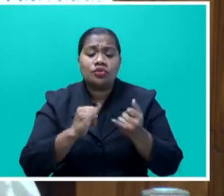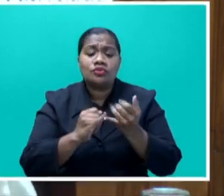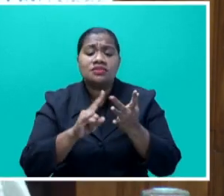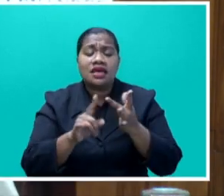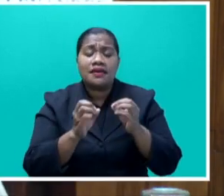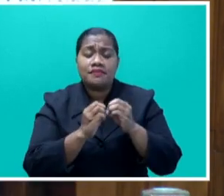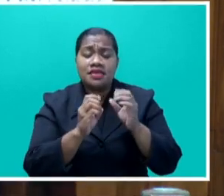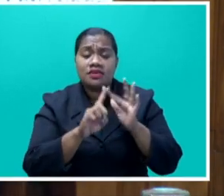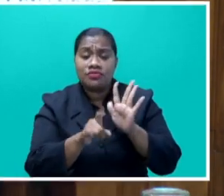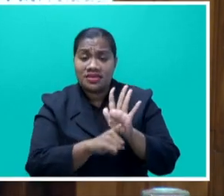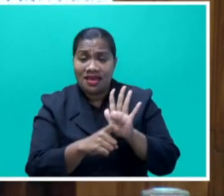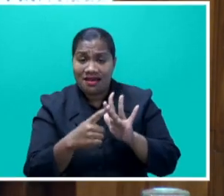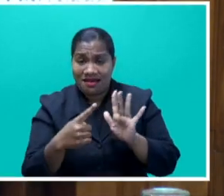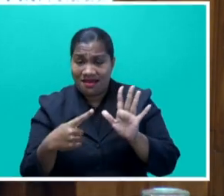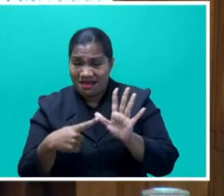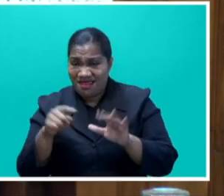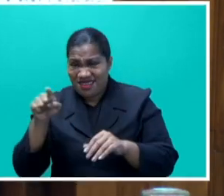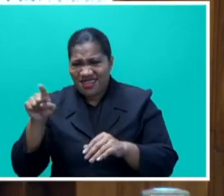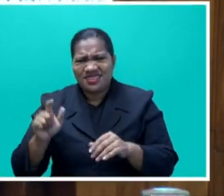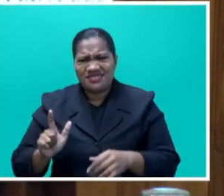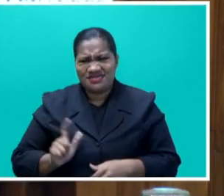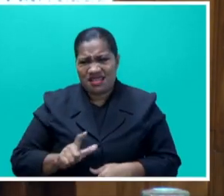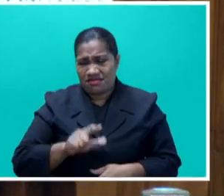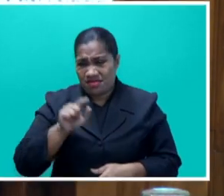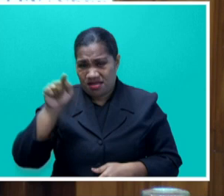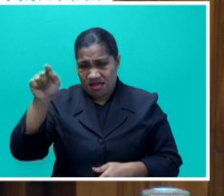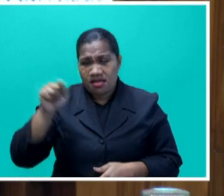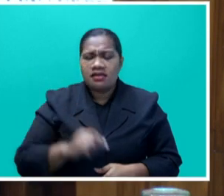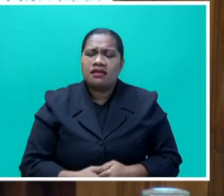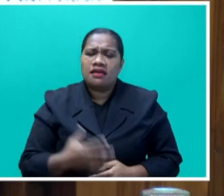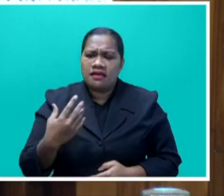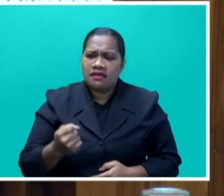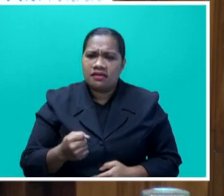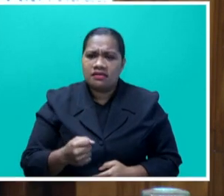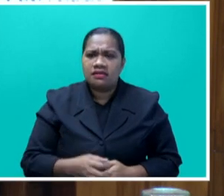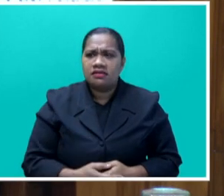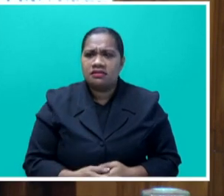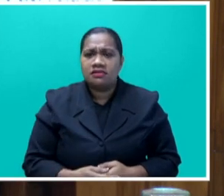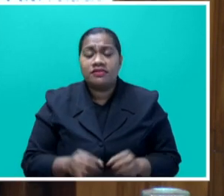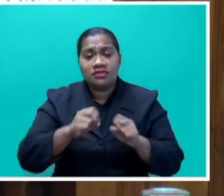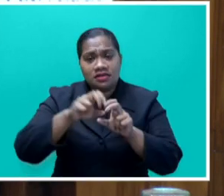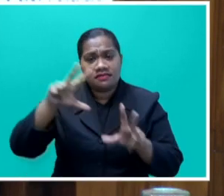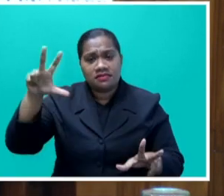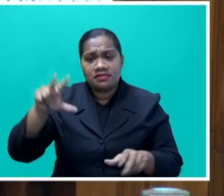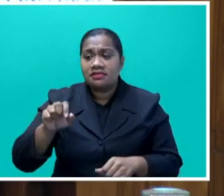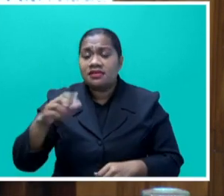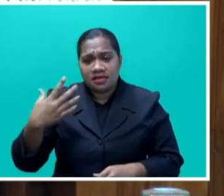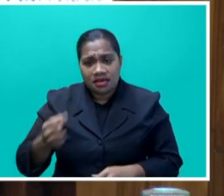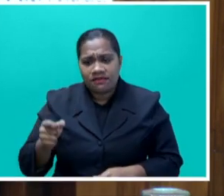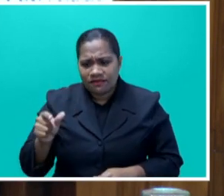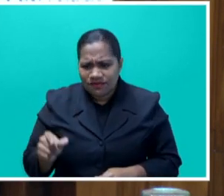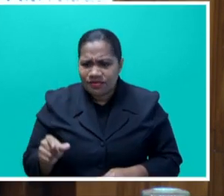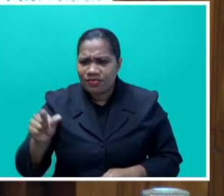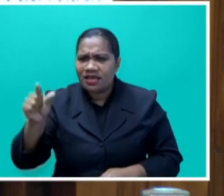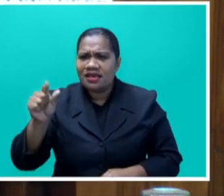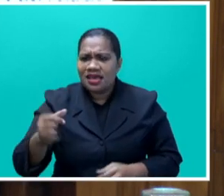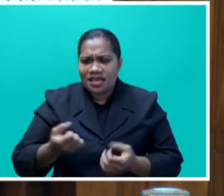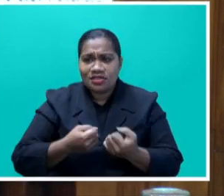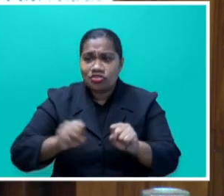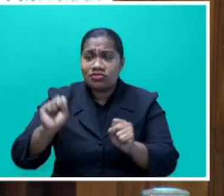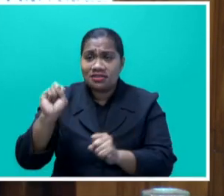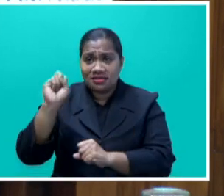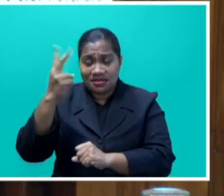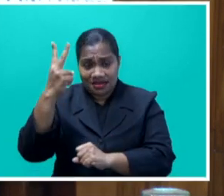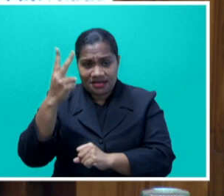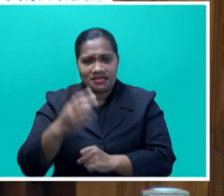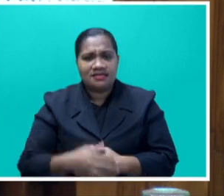Vunika. They have footpaths, water, electricity, and even street lights to make the quality of life better while waiting